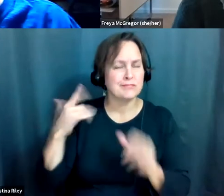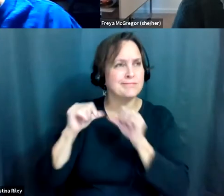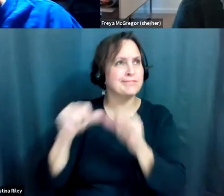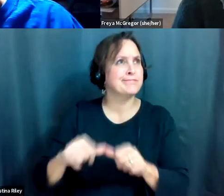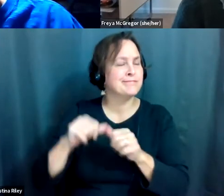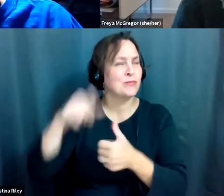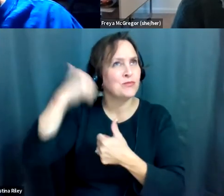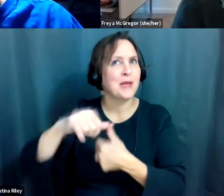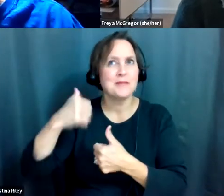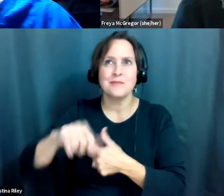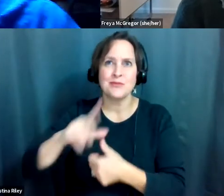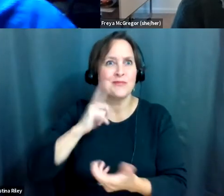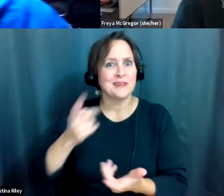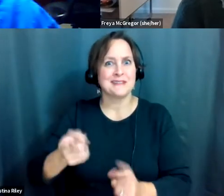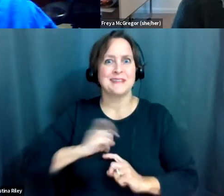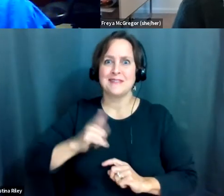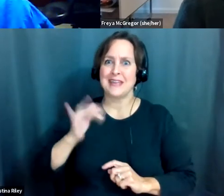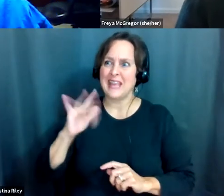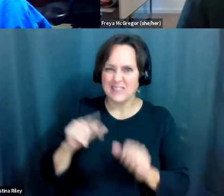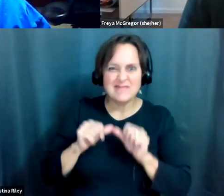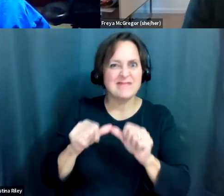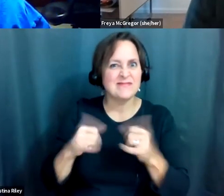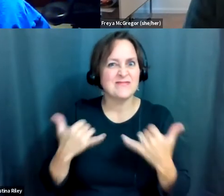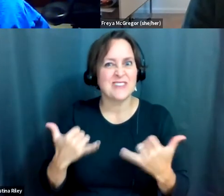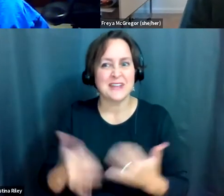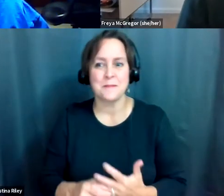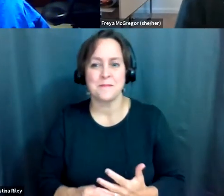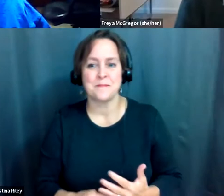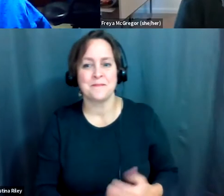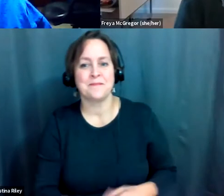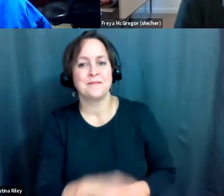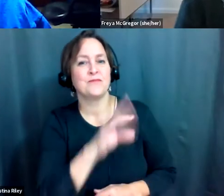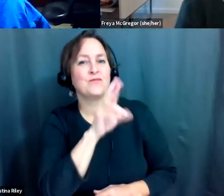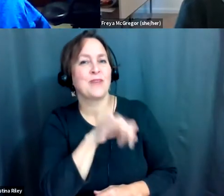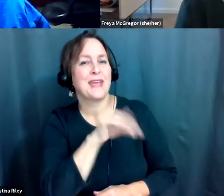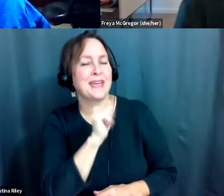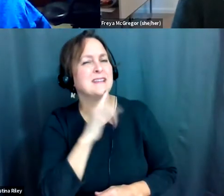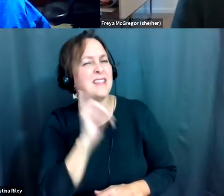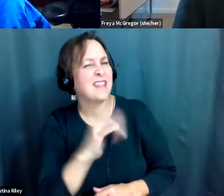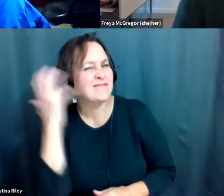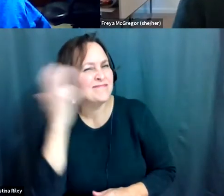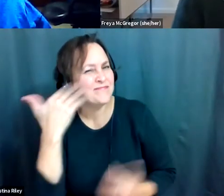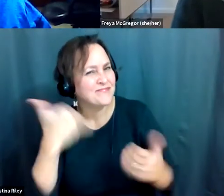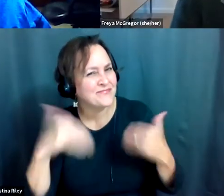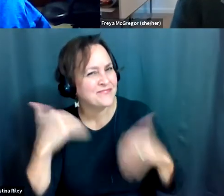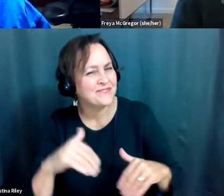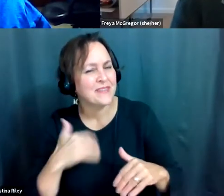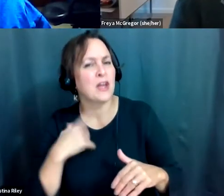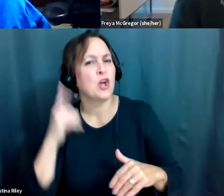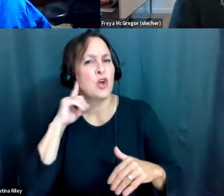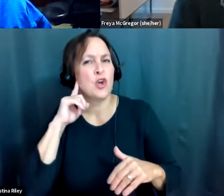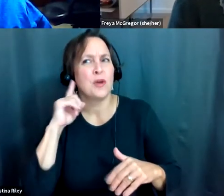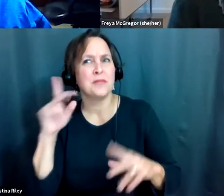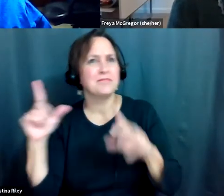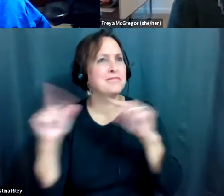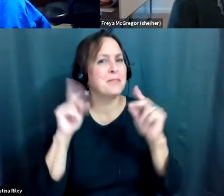one way or another. It's really interesting. Yeah, that's awesome. And I've heard people talk about your circle of influence, and that